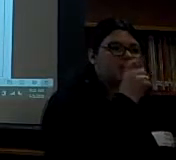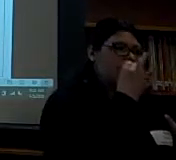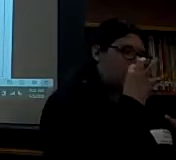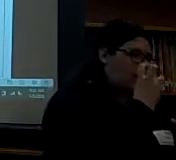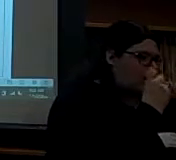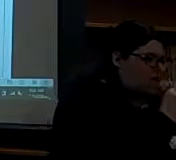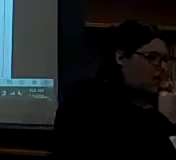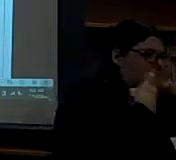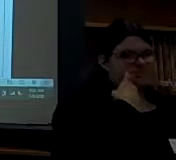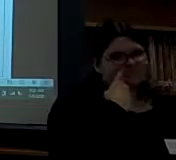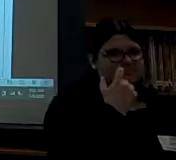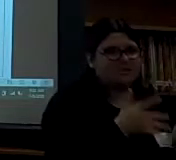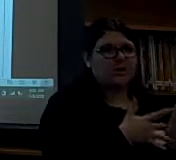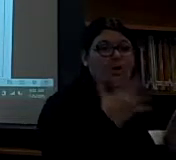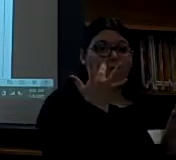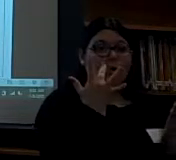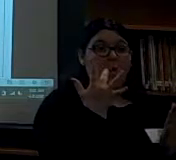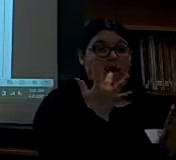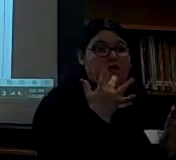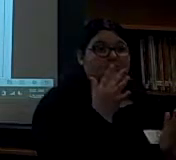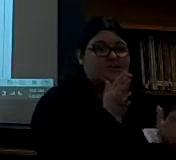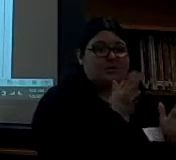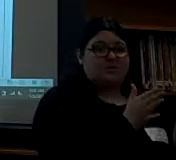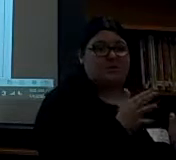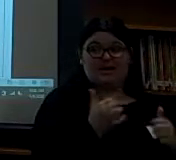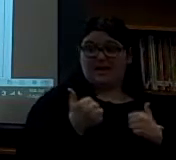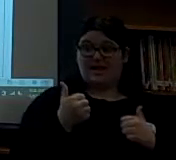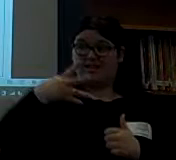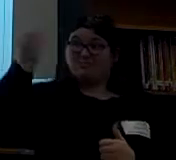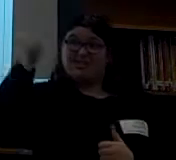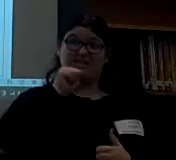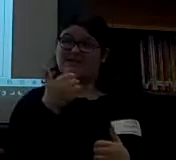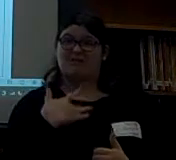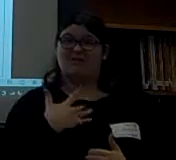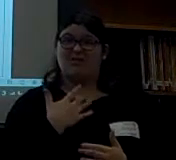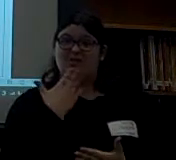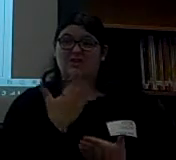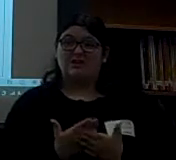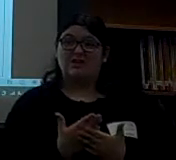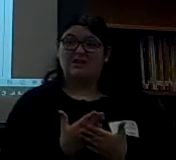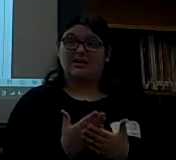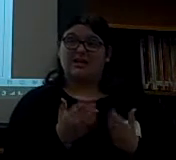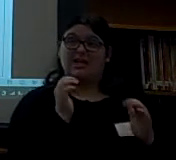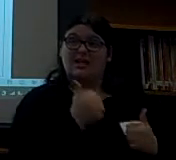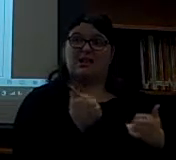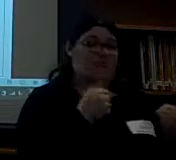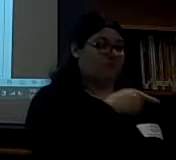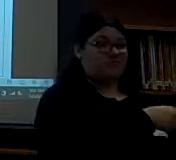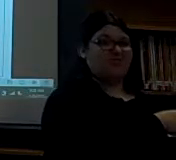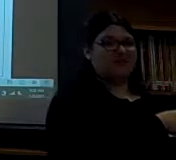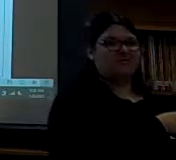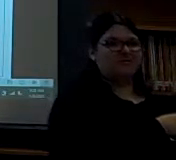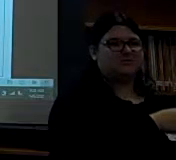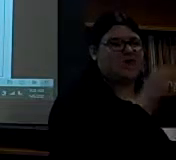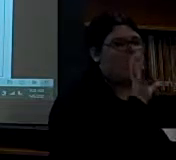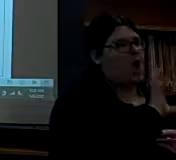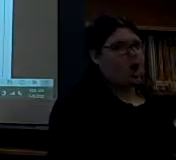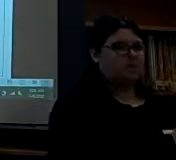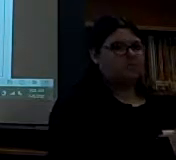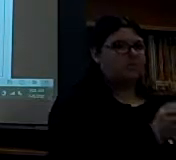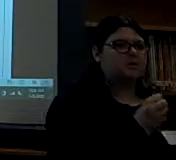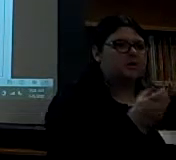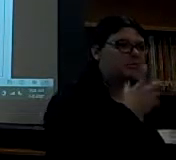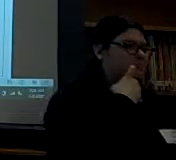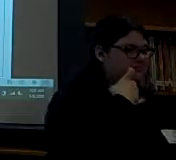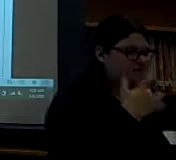to electronics, because that is a way, if life out here doesn't feel really good, life on their electronics feels awesome. So they become addicted